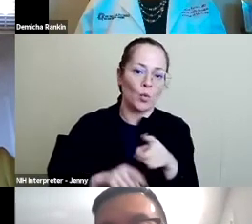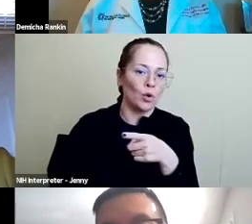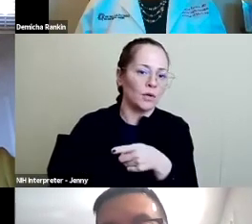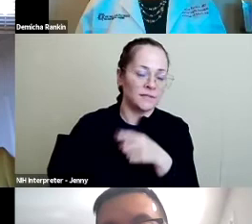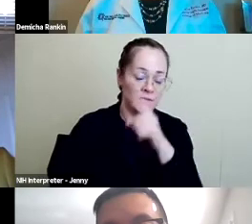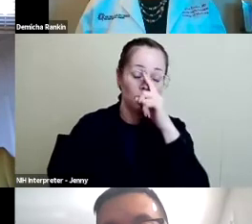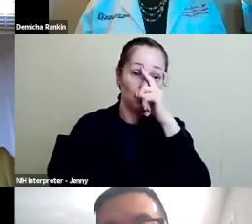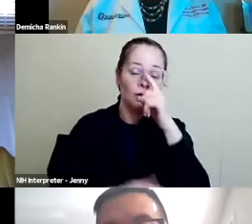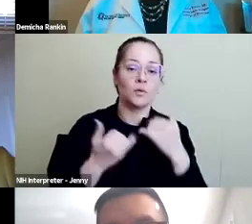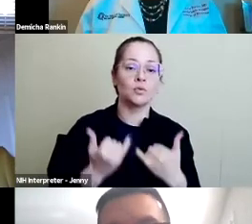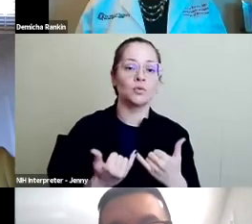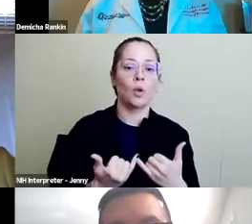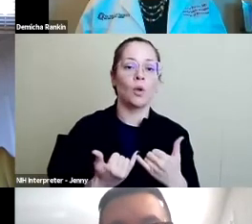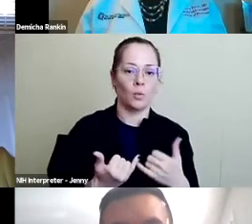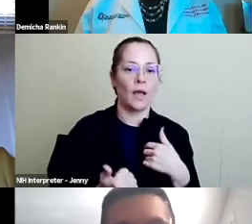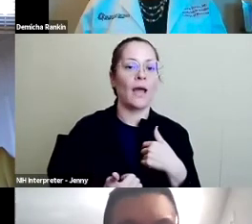So you know,